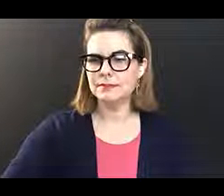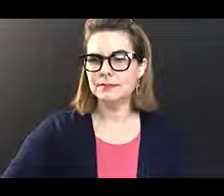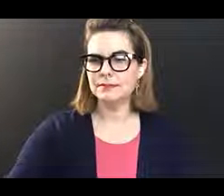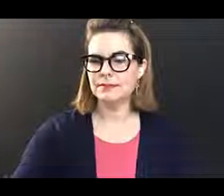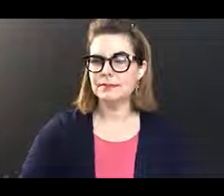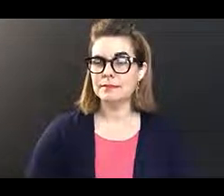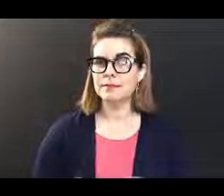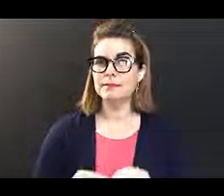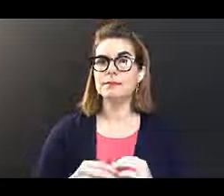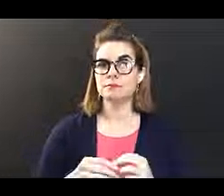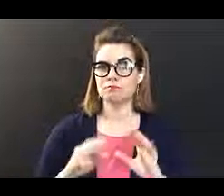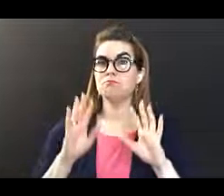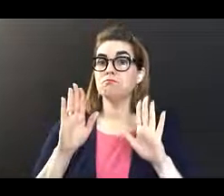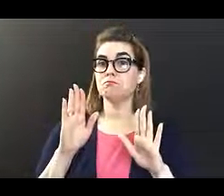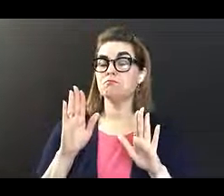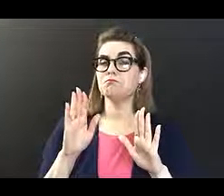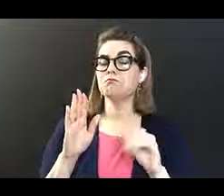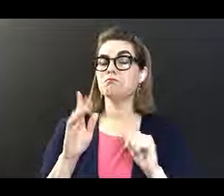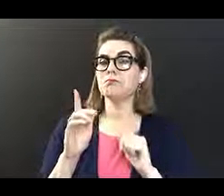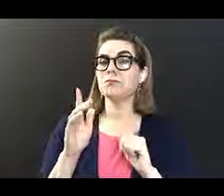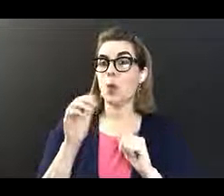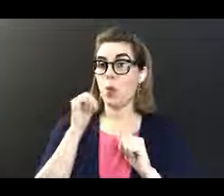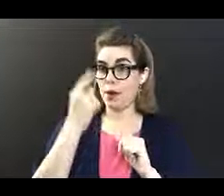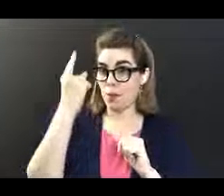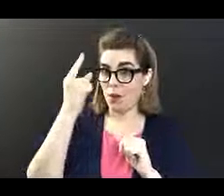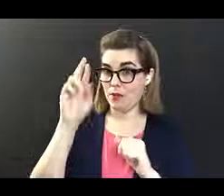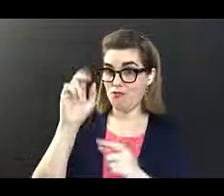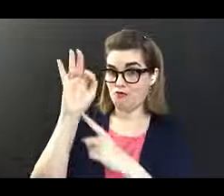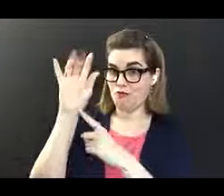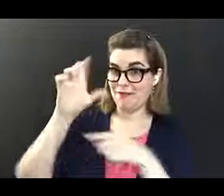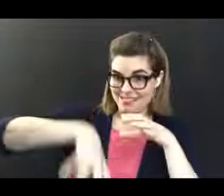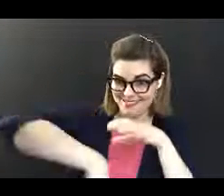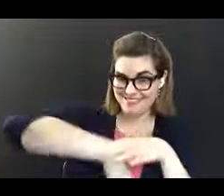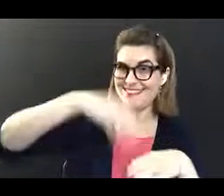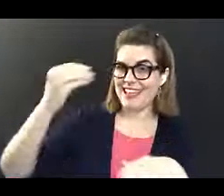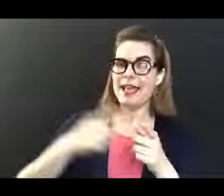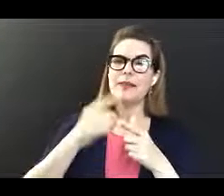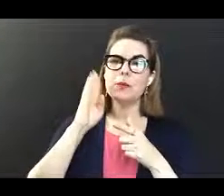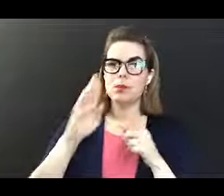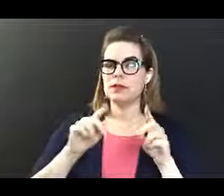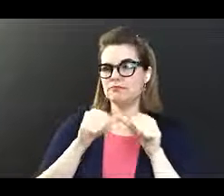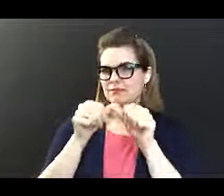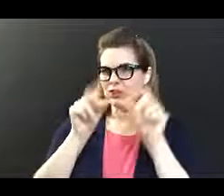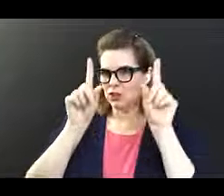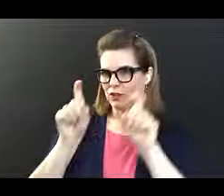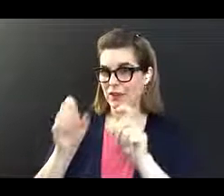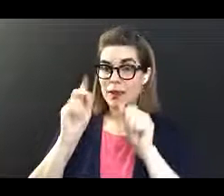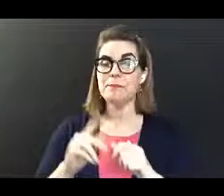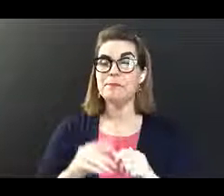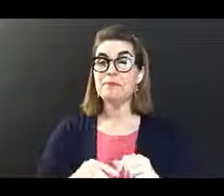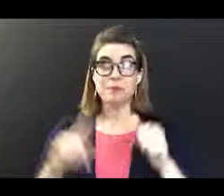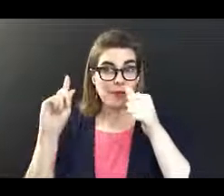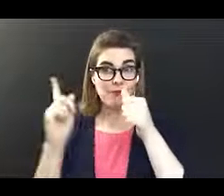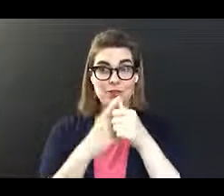Keep people peaked. Well, I will share my screen here. This is for the day one,